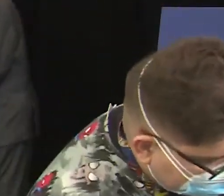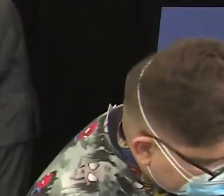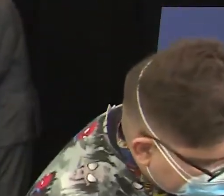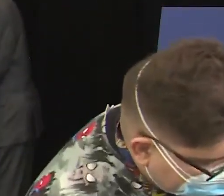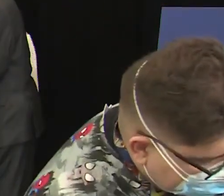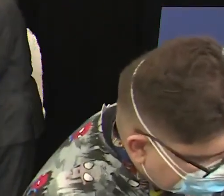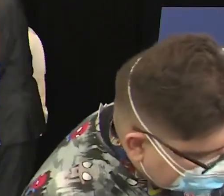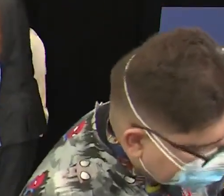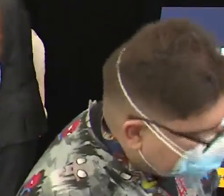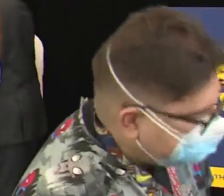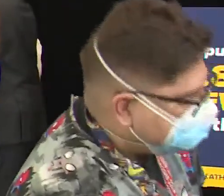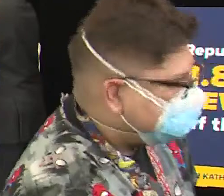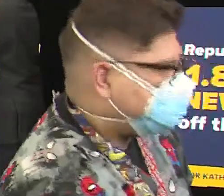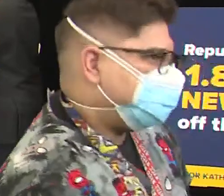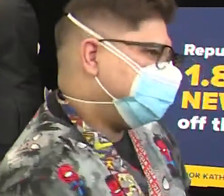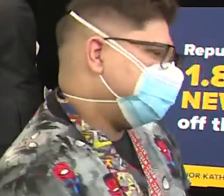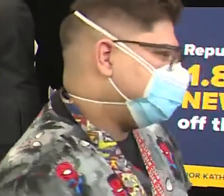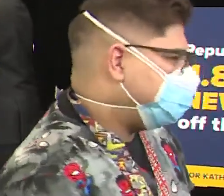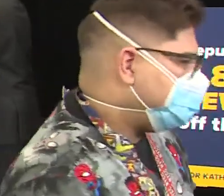me.